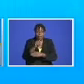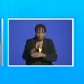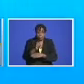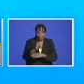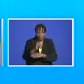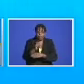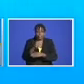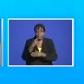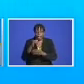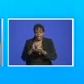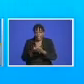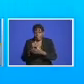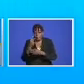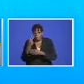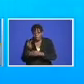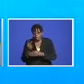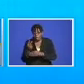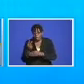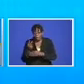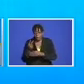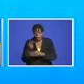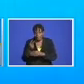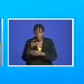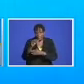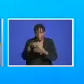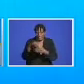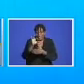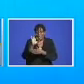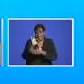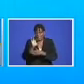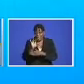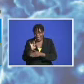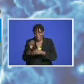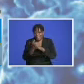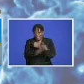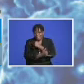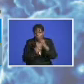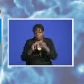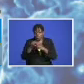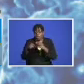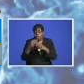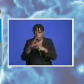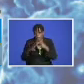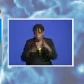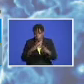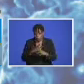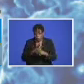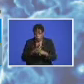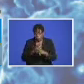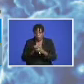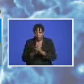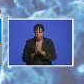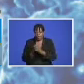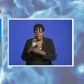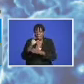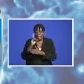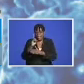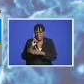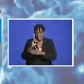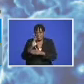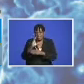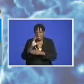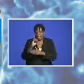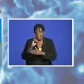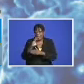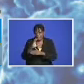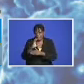has detected the Delta variant in 98 countries around the world. According to the U.S. Centers for Disease Control, the variant